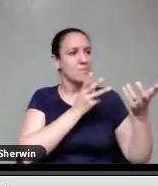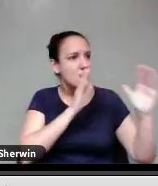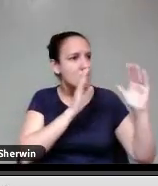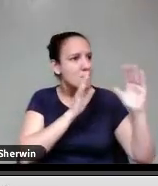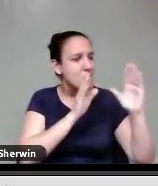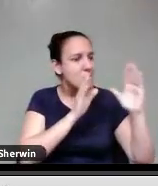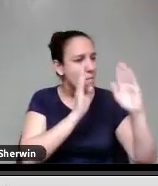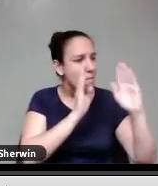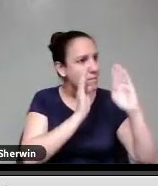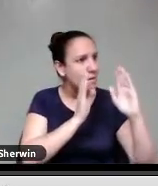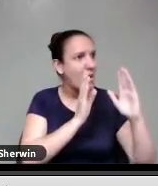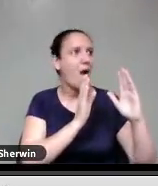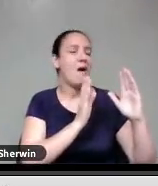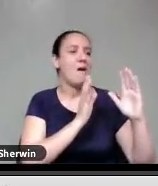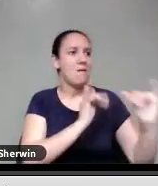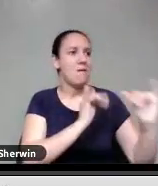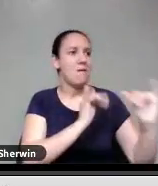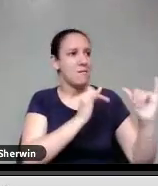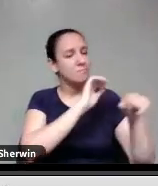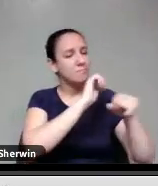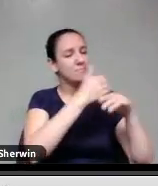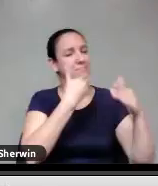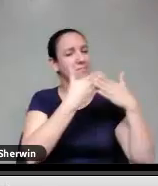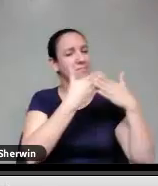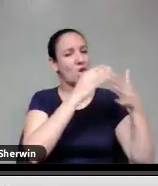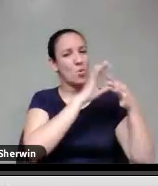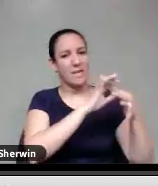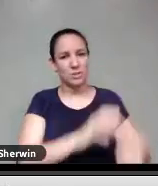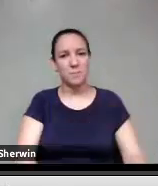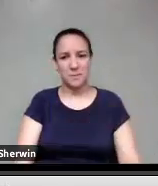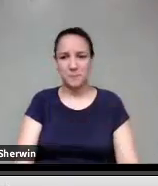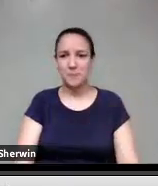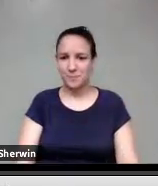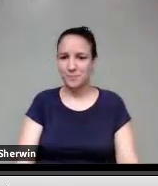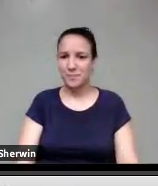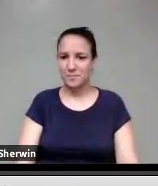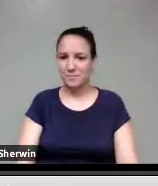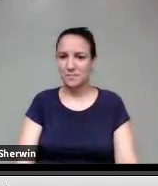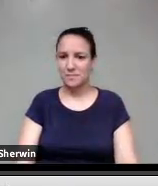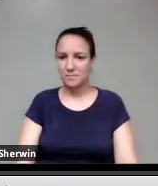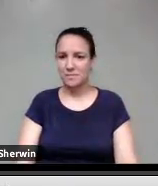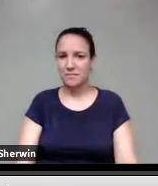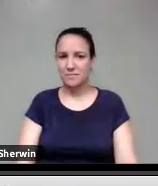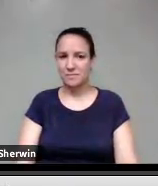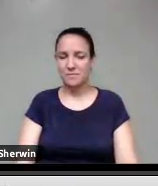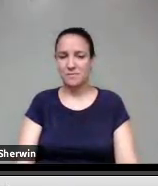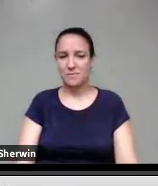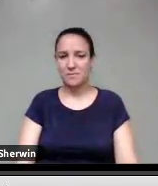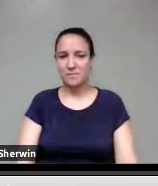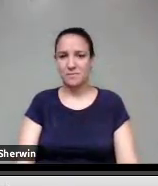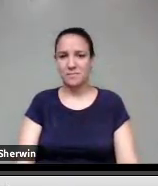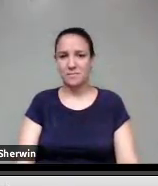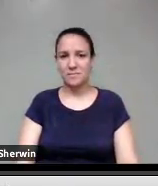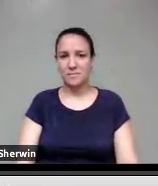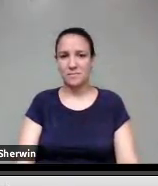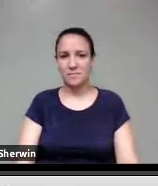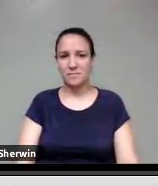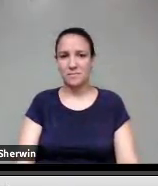people, then you develop that relationship. And with that relationship comes loyalty to your organization. People want to